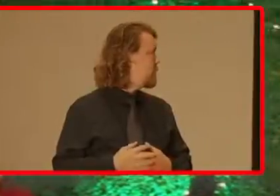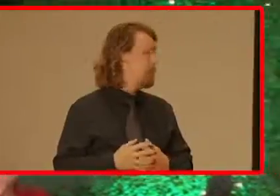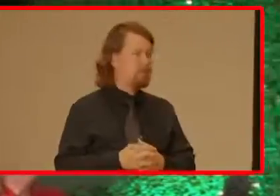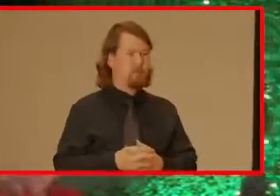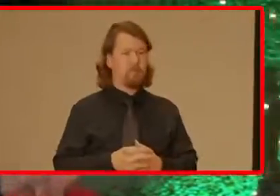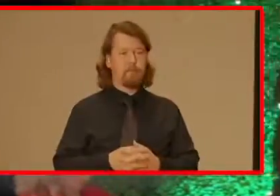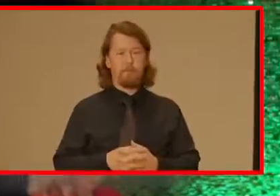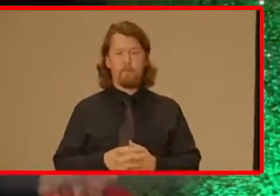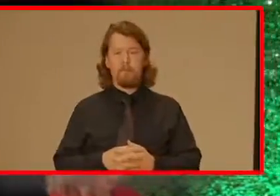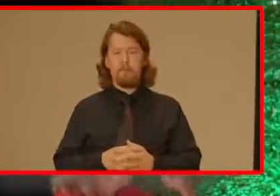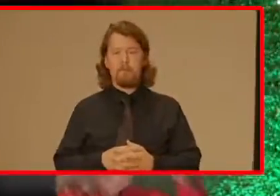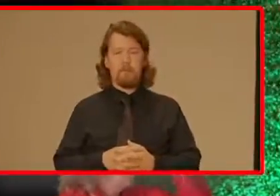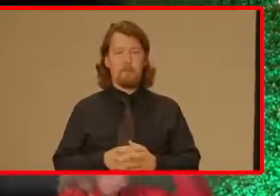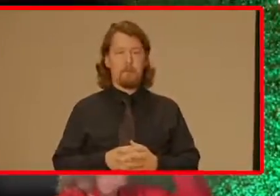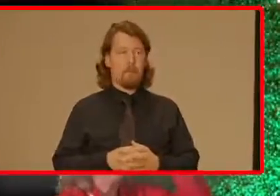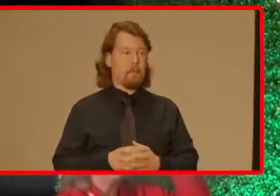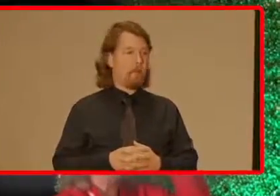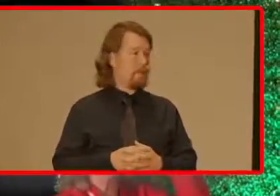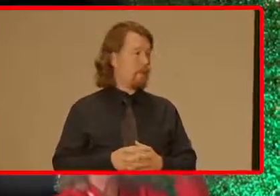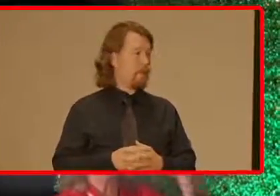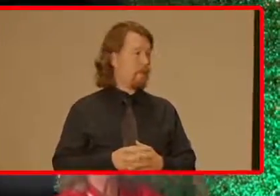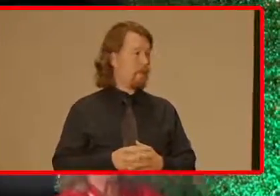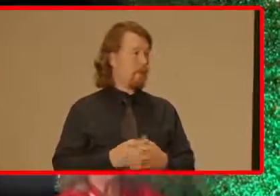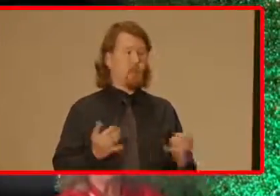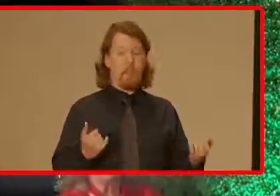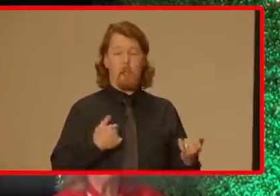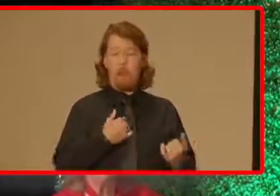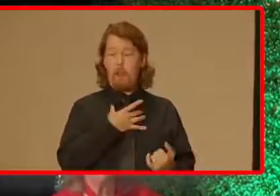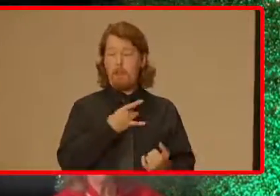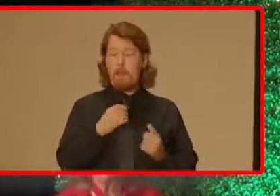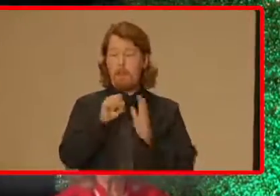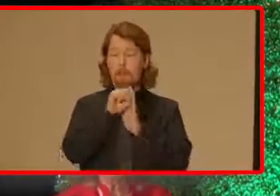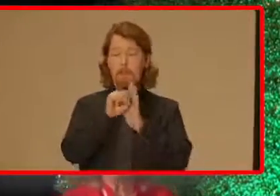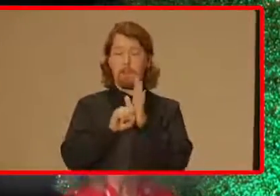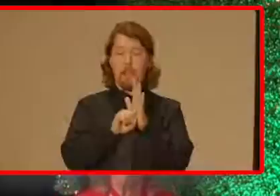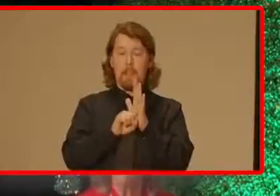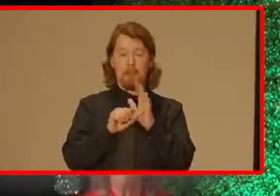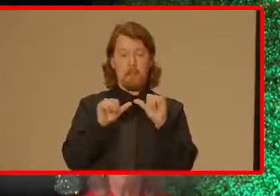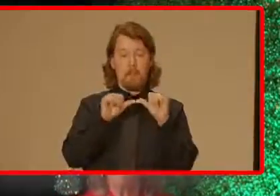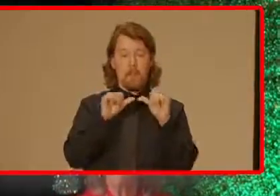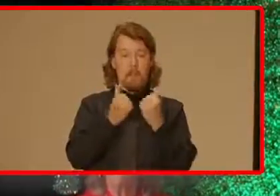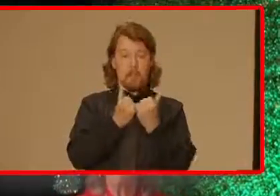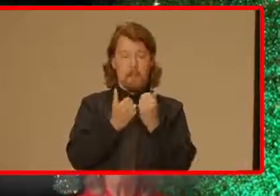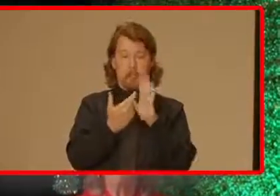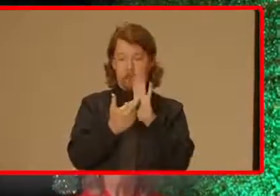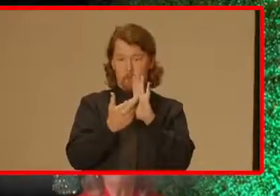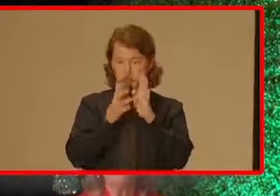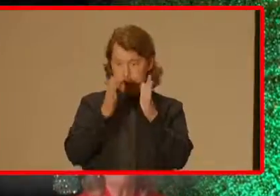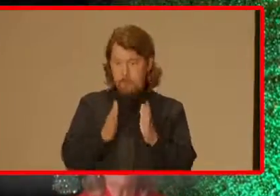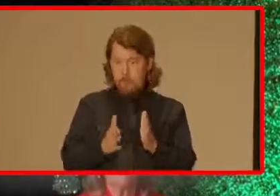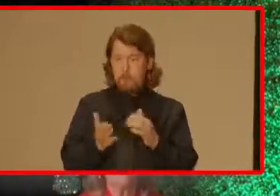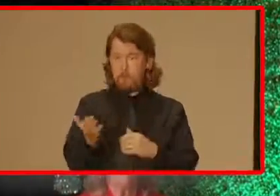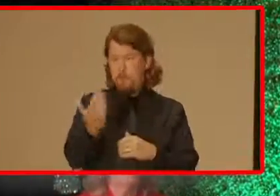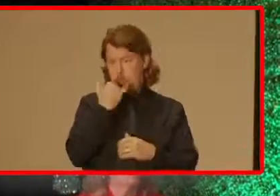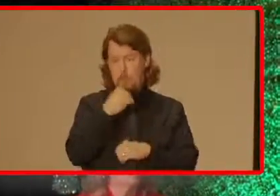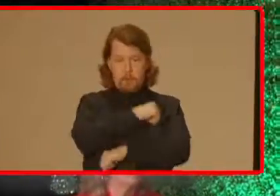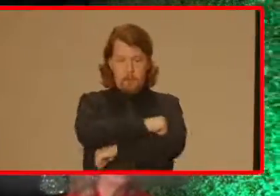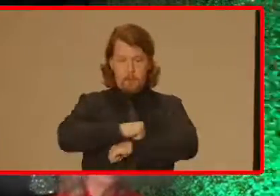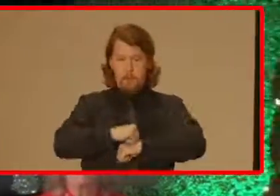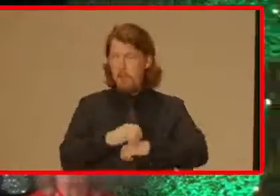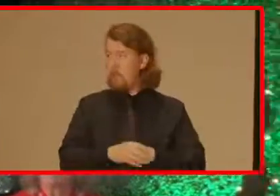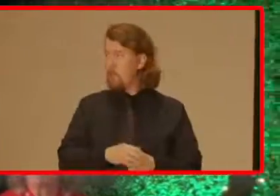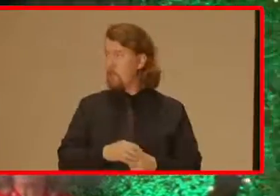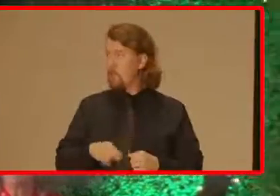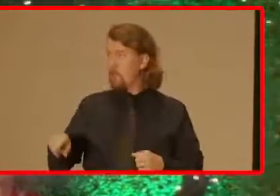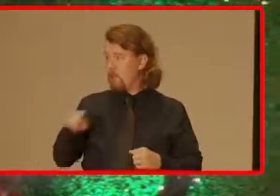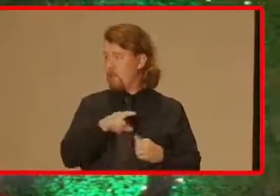At this point, I would like the state agency representatives to come up to the stage so you'll